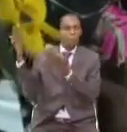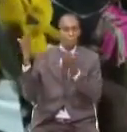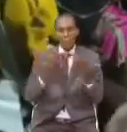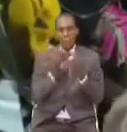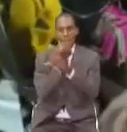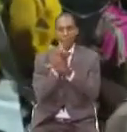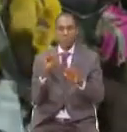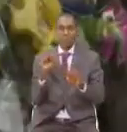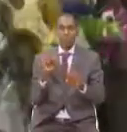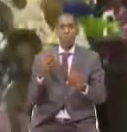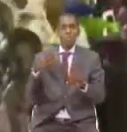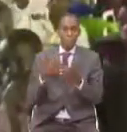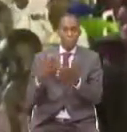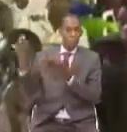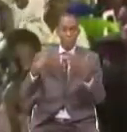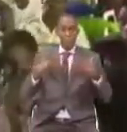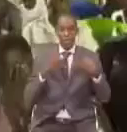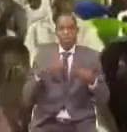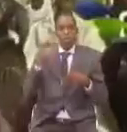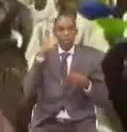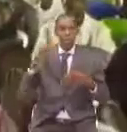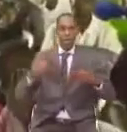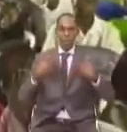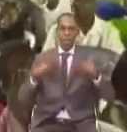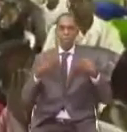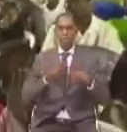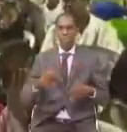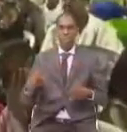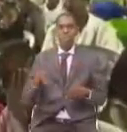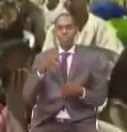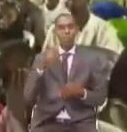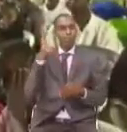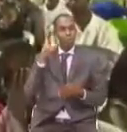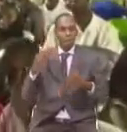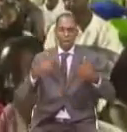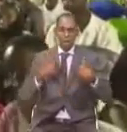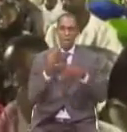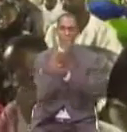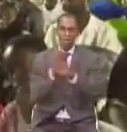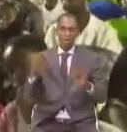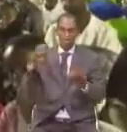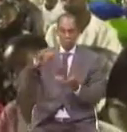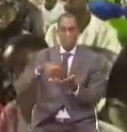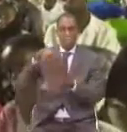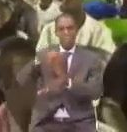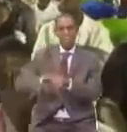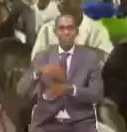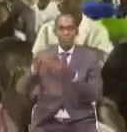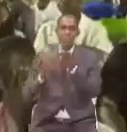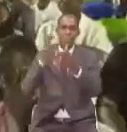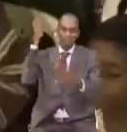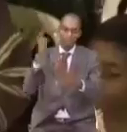brings healing, you have healing. It brings deliverance, you'll have deliverance tonight in